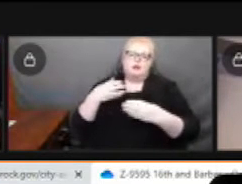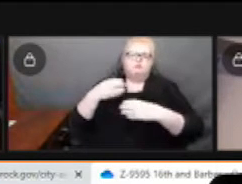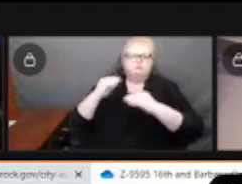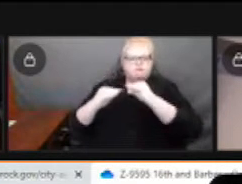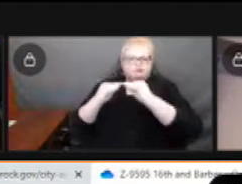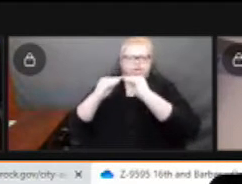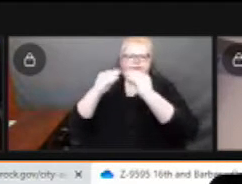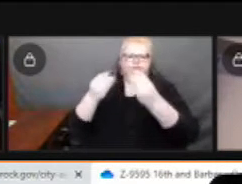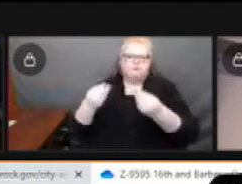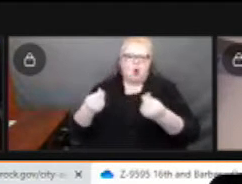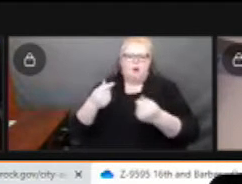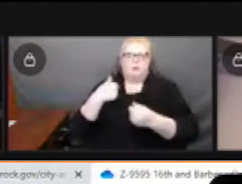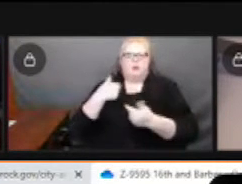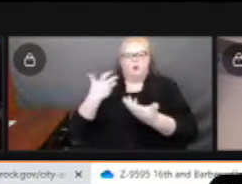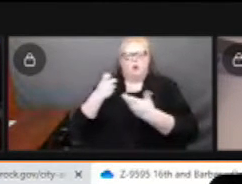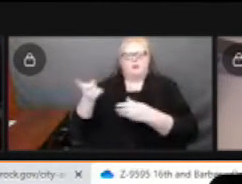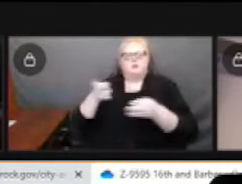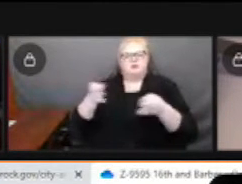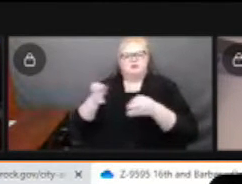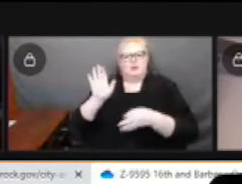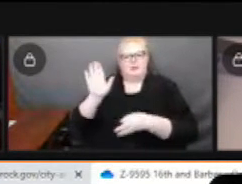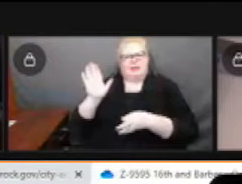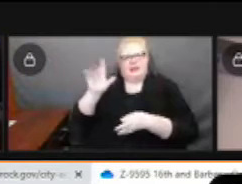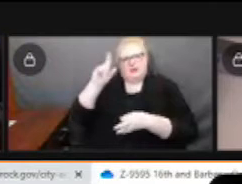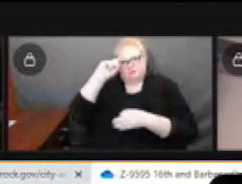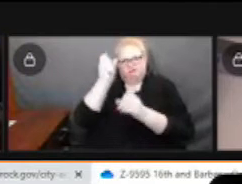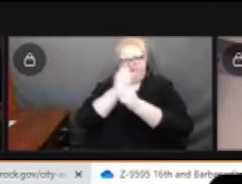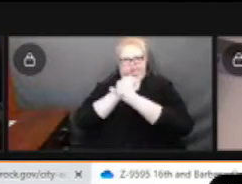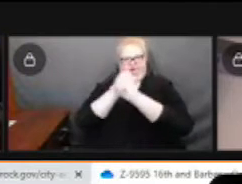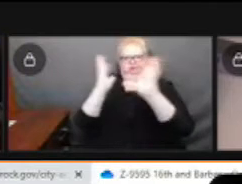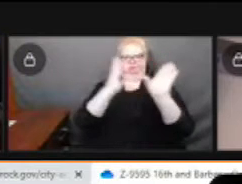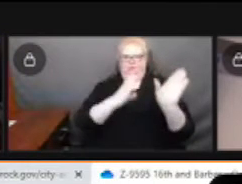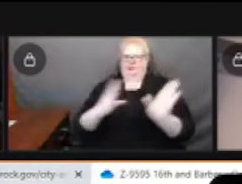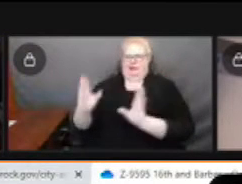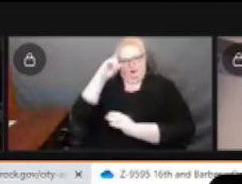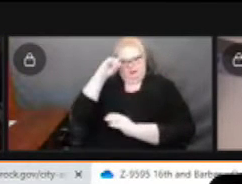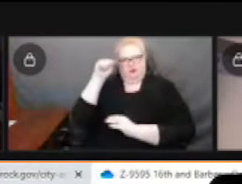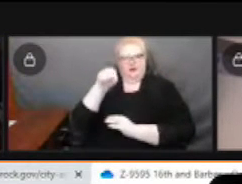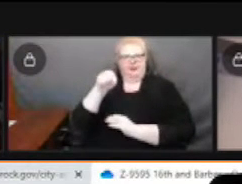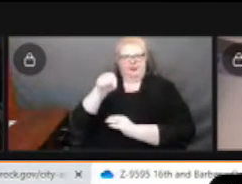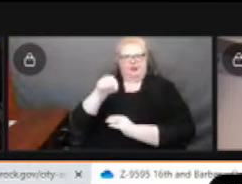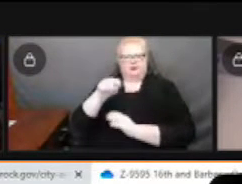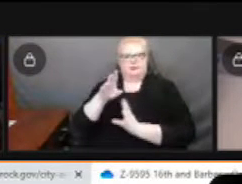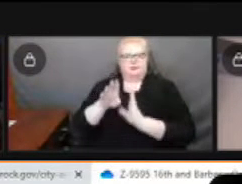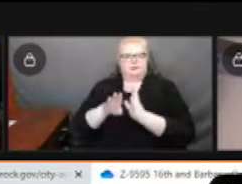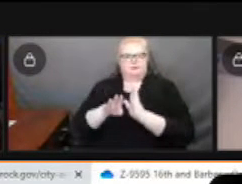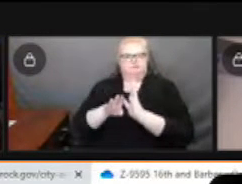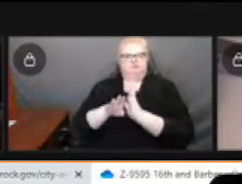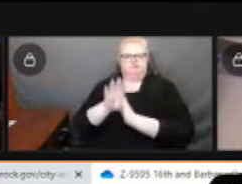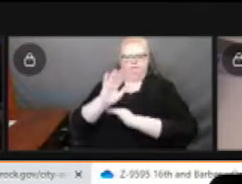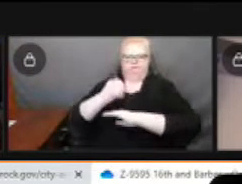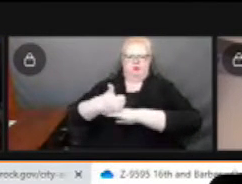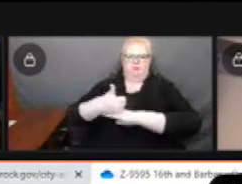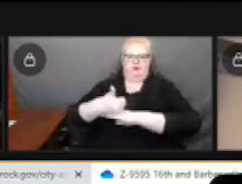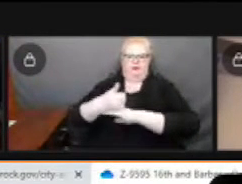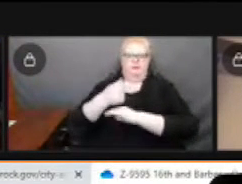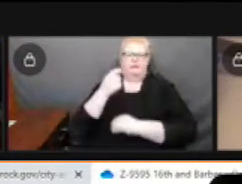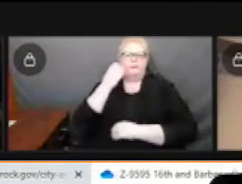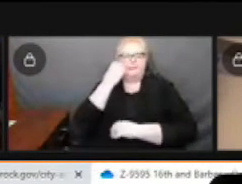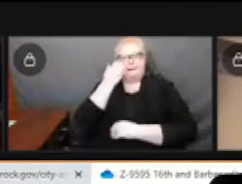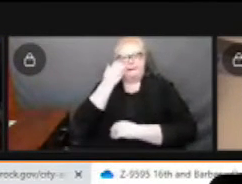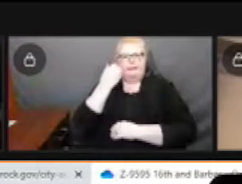plans are for this development. And you had some big cards